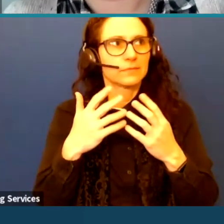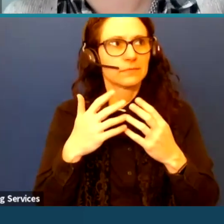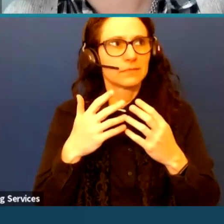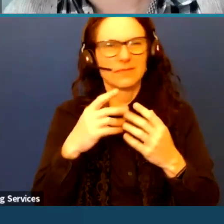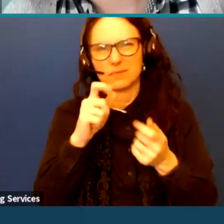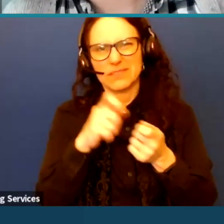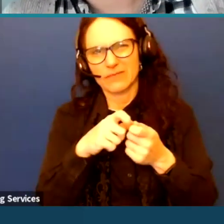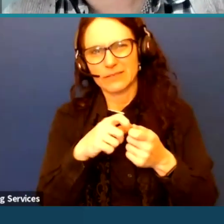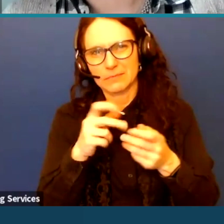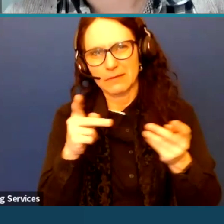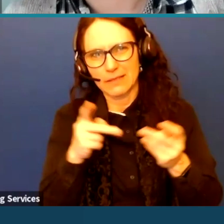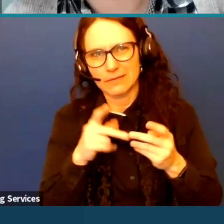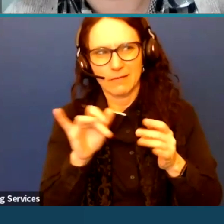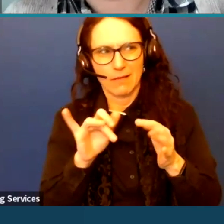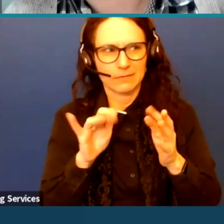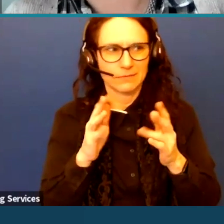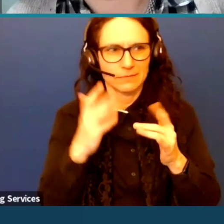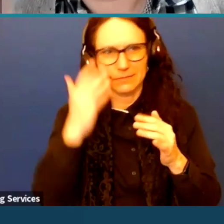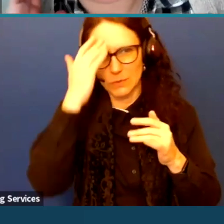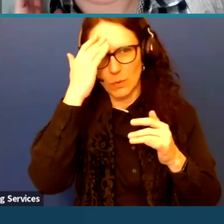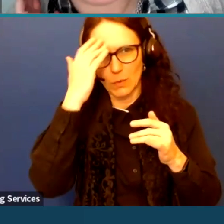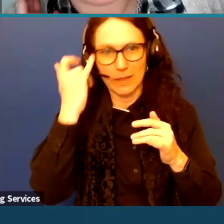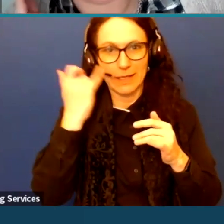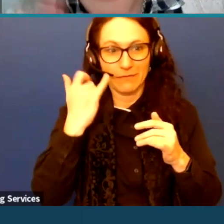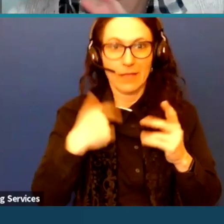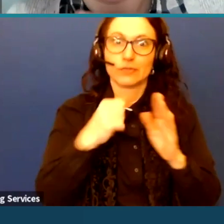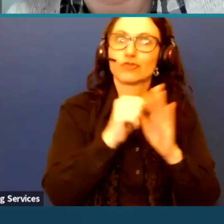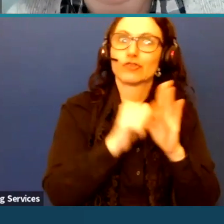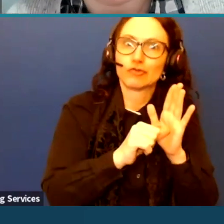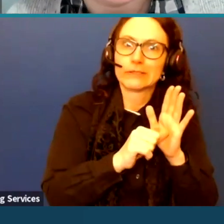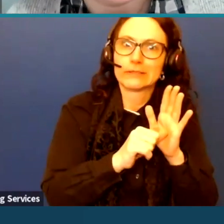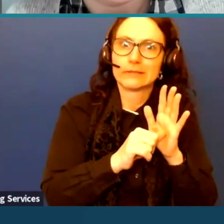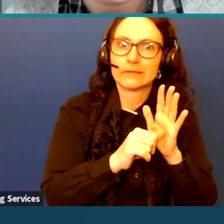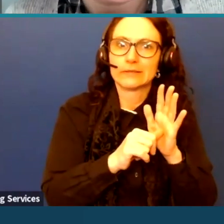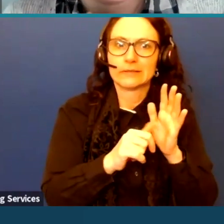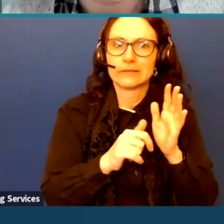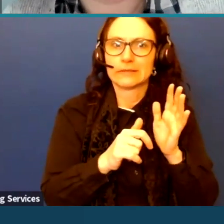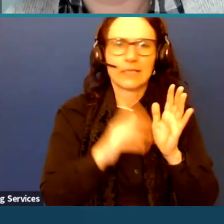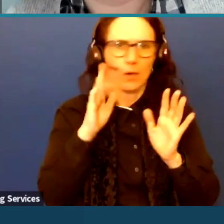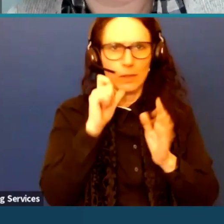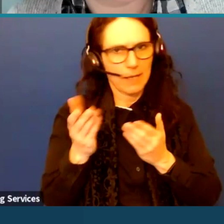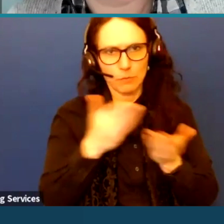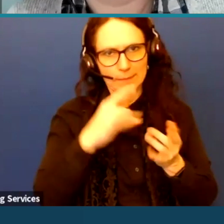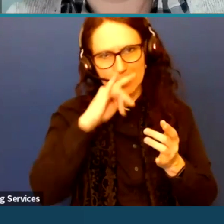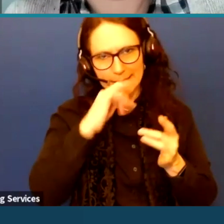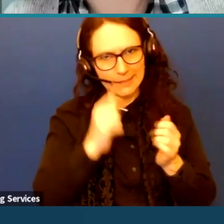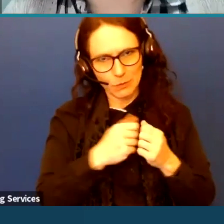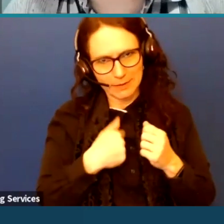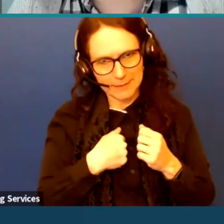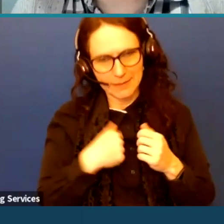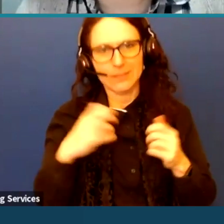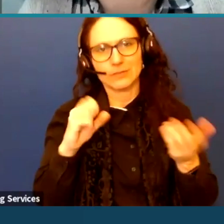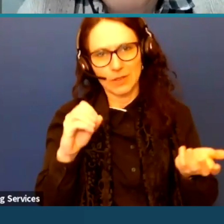certain places, like, you know, if I were having surgery, I wouldn't bring my kids in with me.